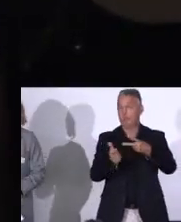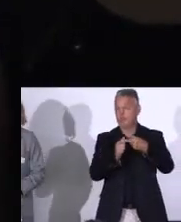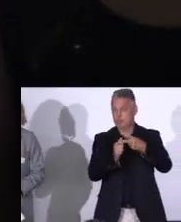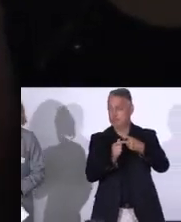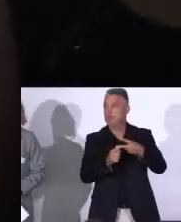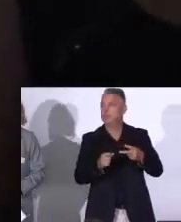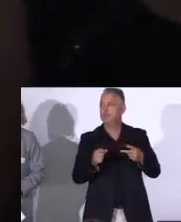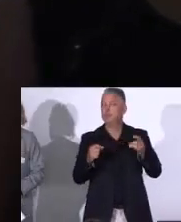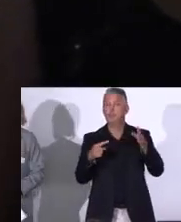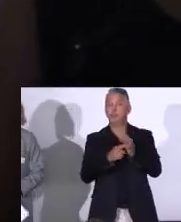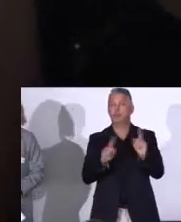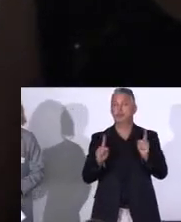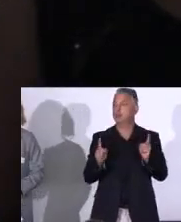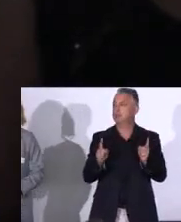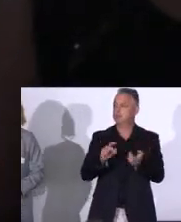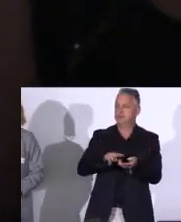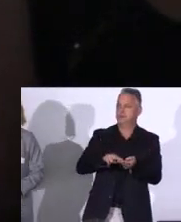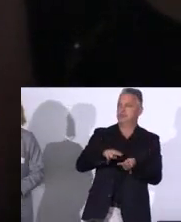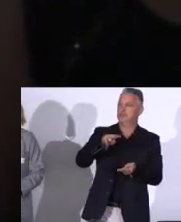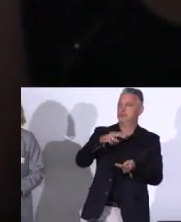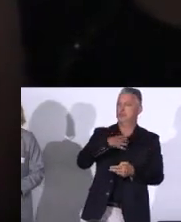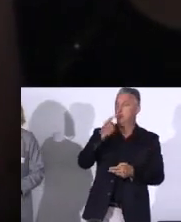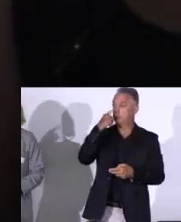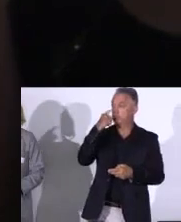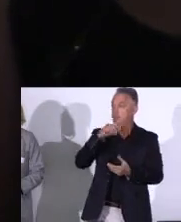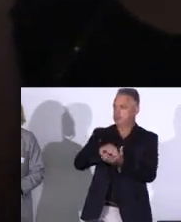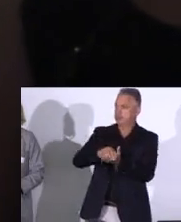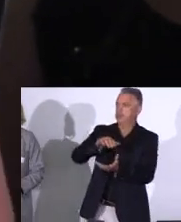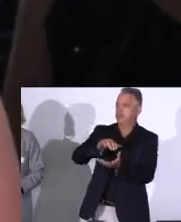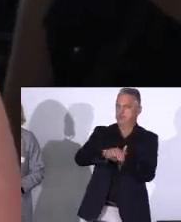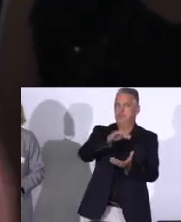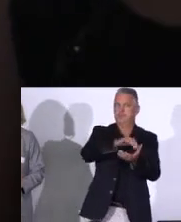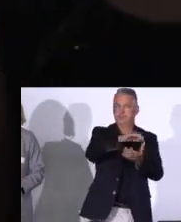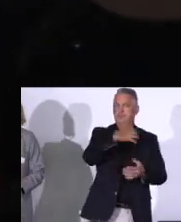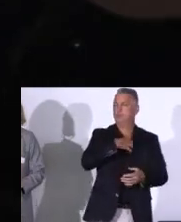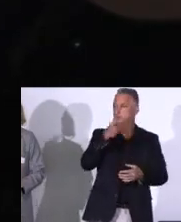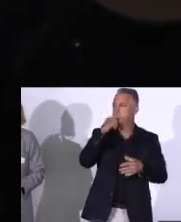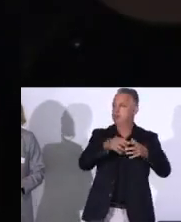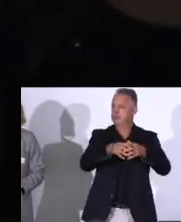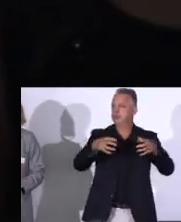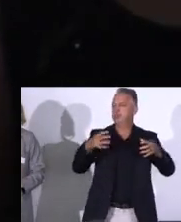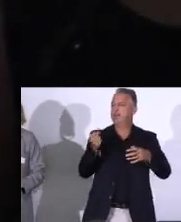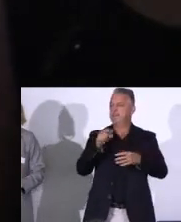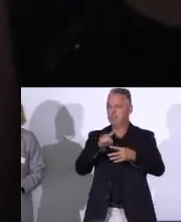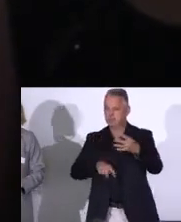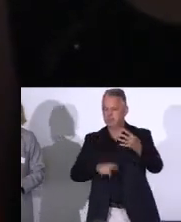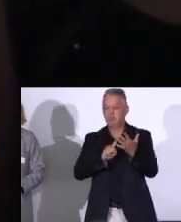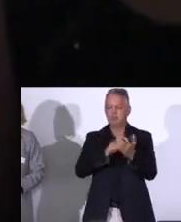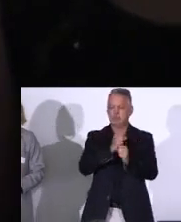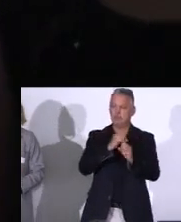to build participation for underrepresented groups, people with a disability,